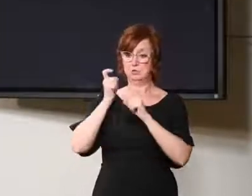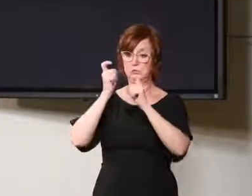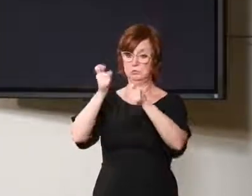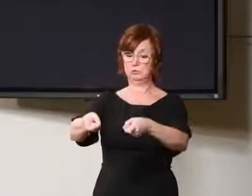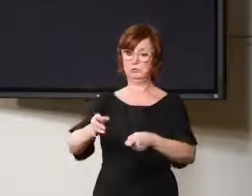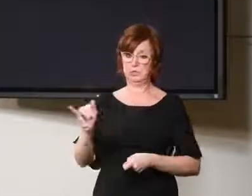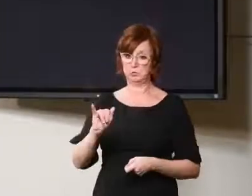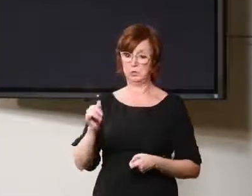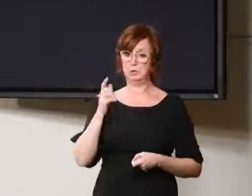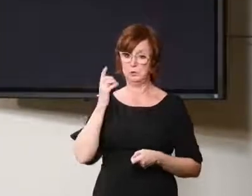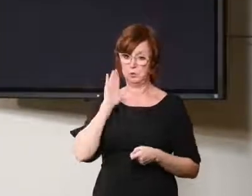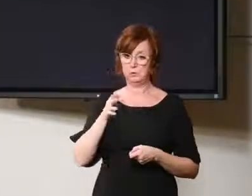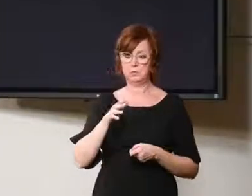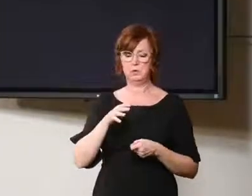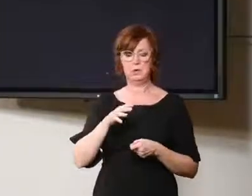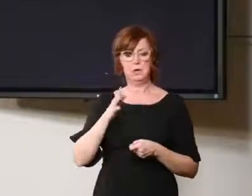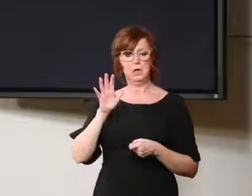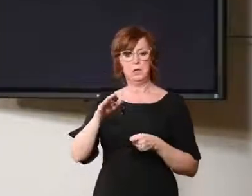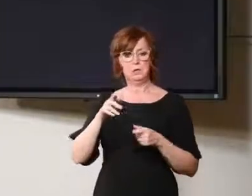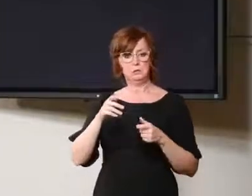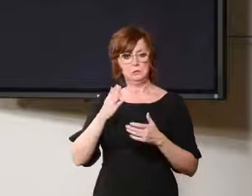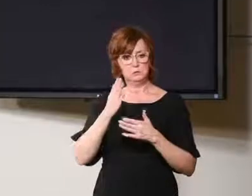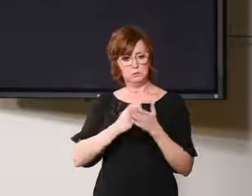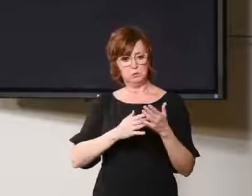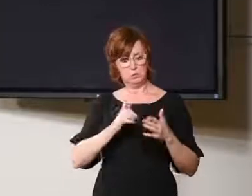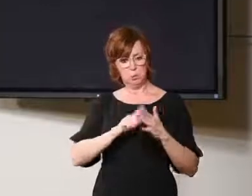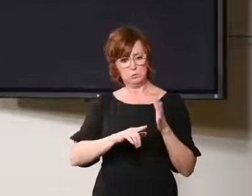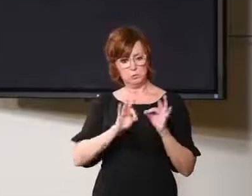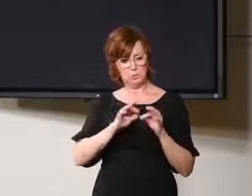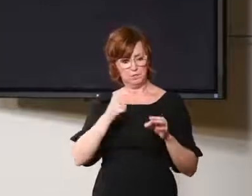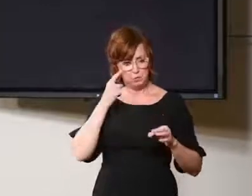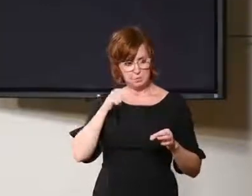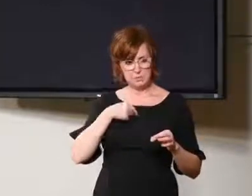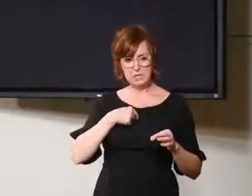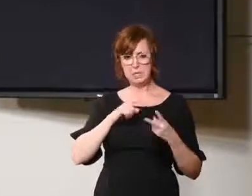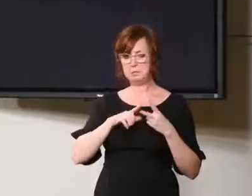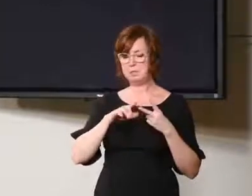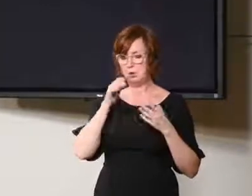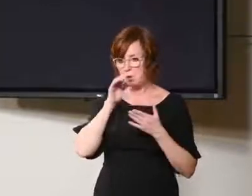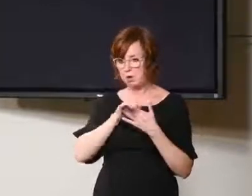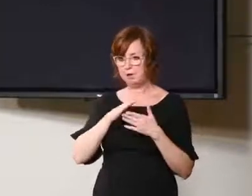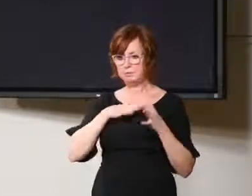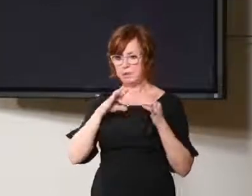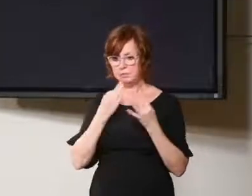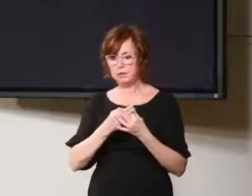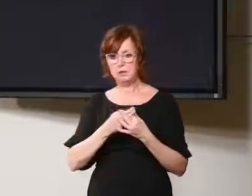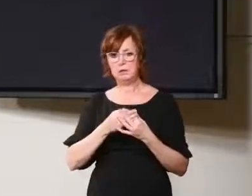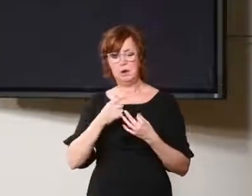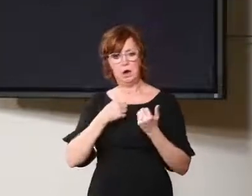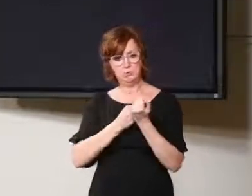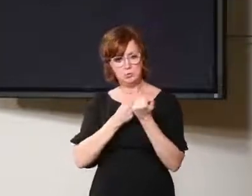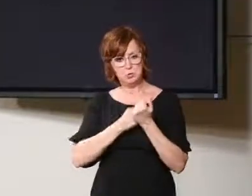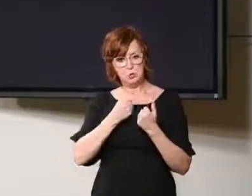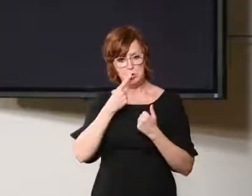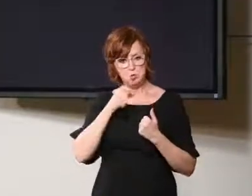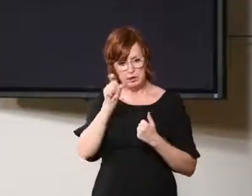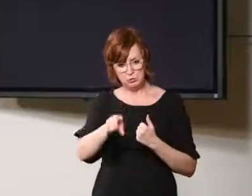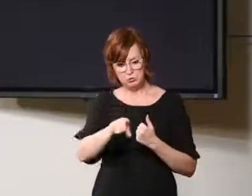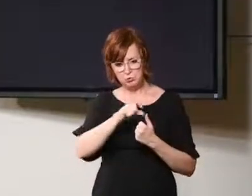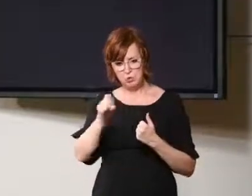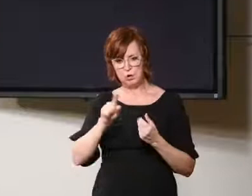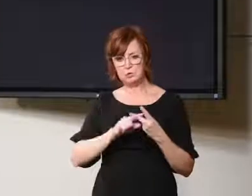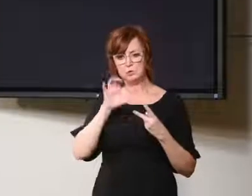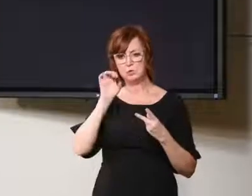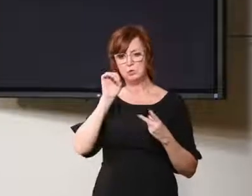and are impactful to myself, my wife, and our family, such as the Red Cross, Ovarian Cancer Canada, and